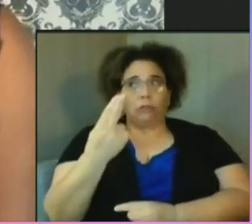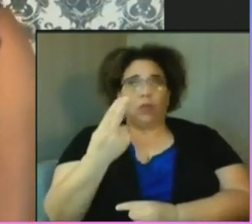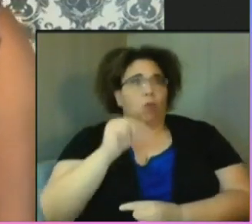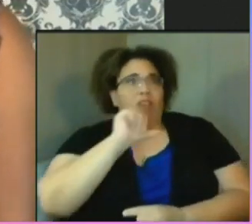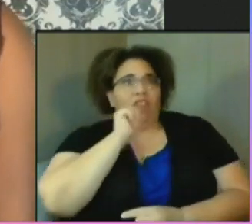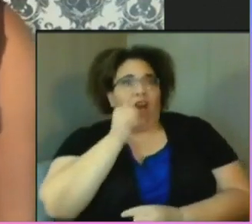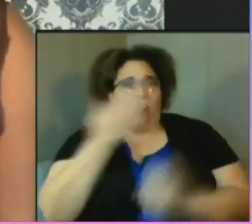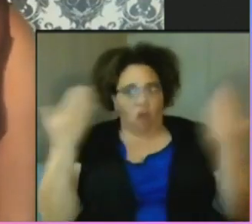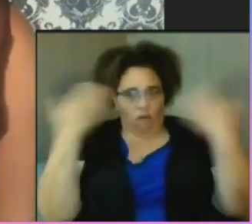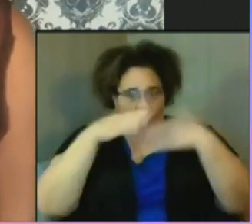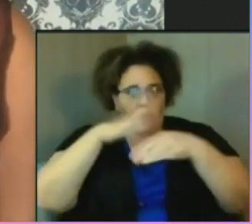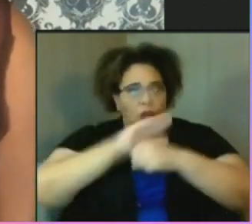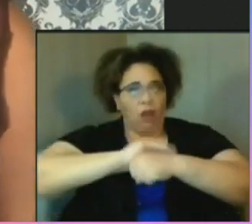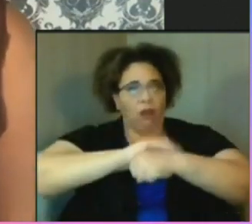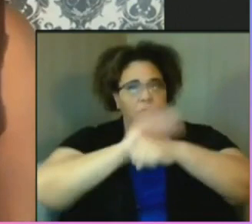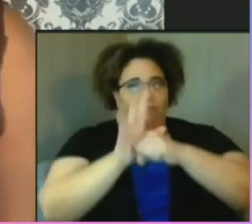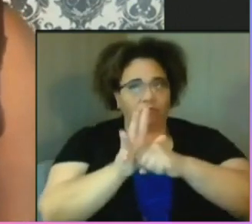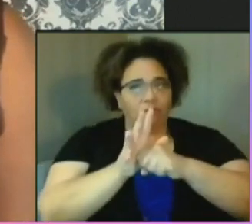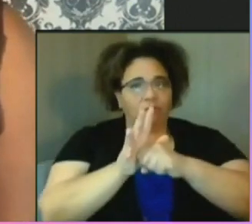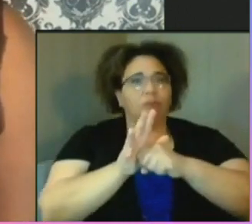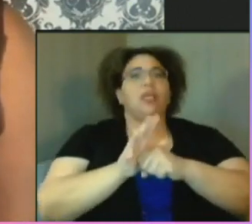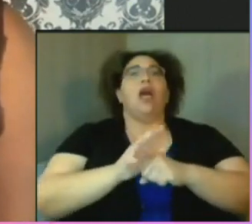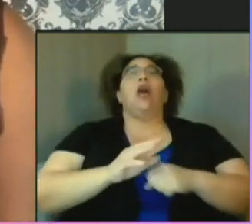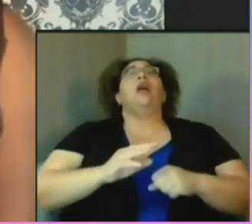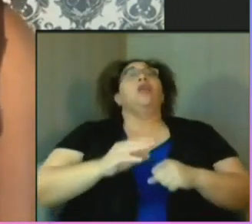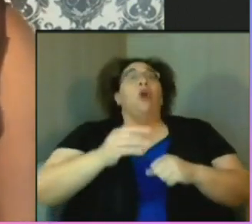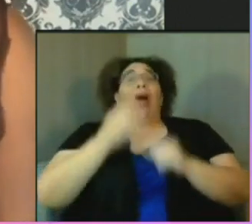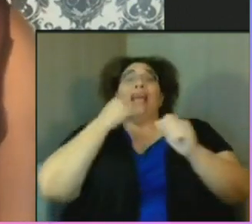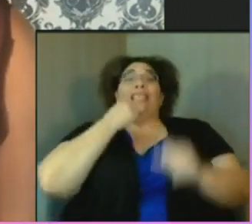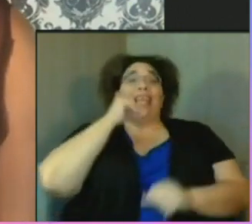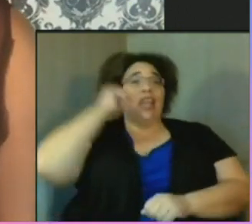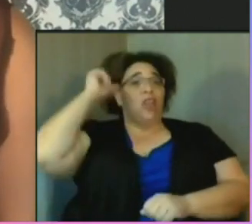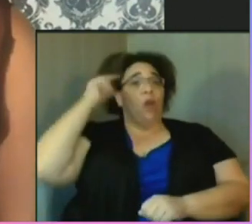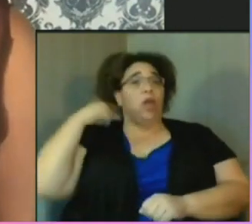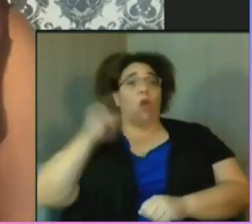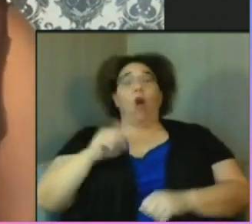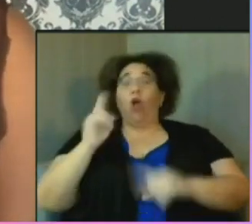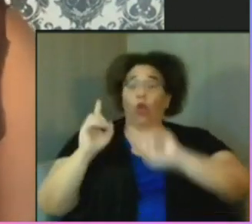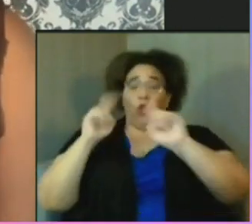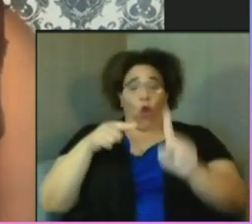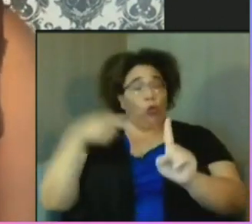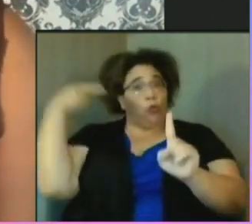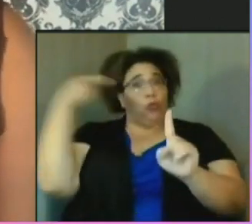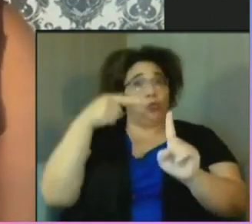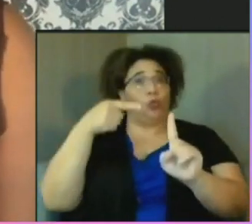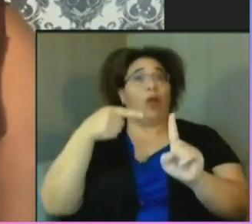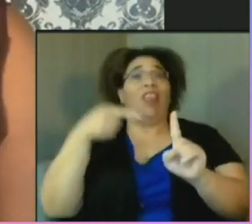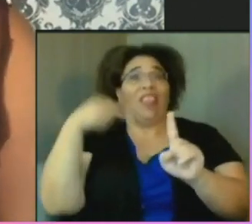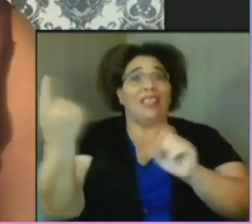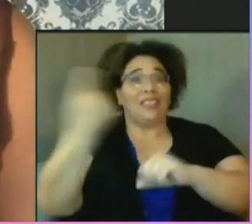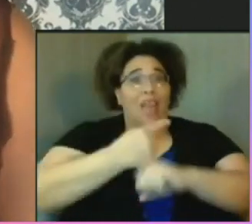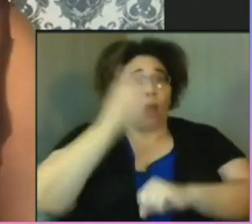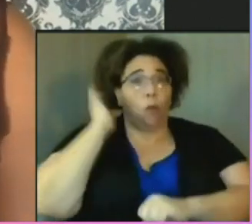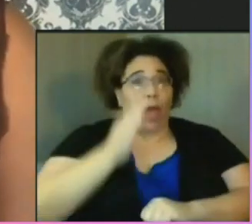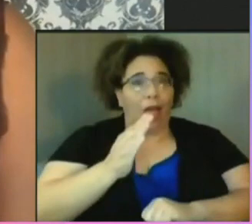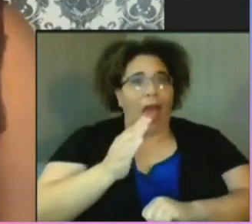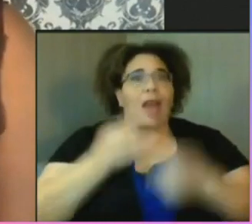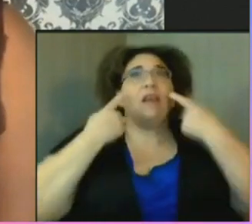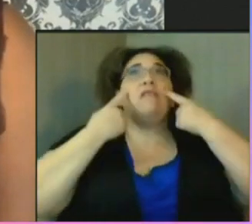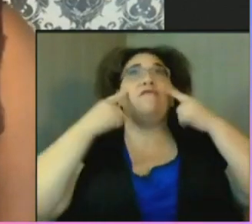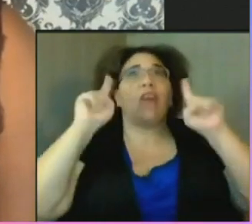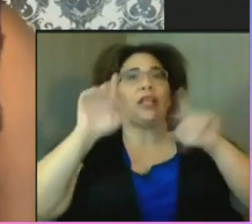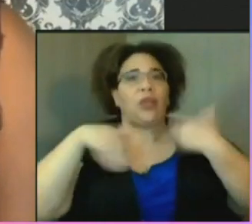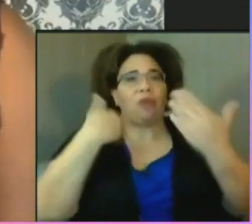on COVID-19. And I said last month that we were going to arrive at this day, and guess what? We have. And the second